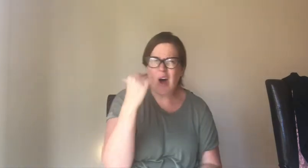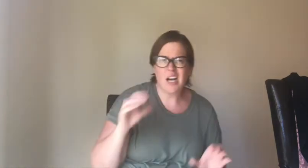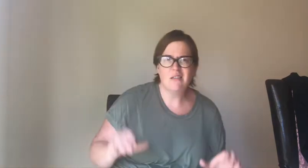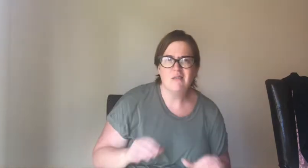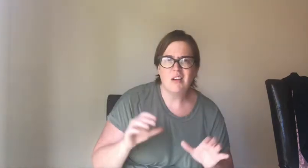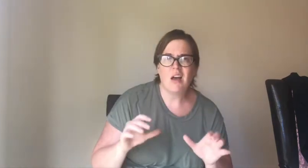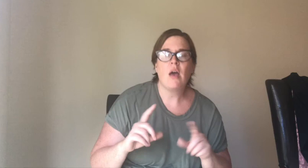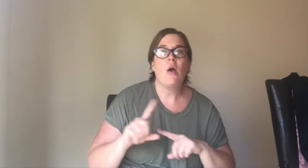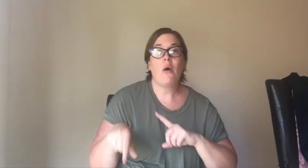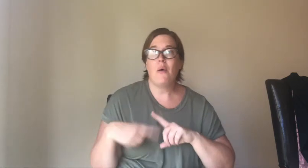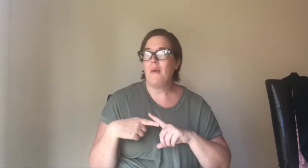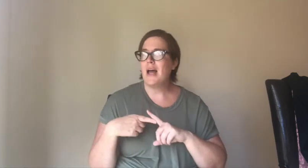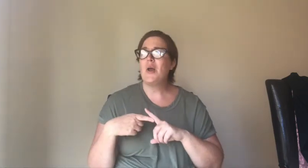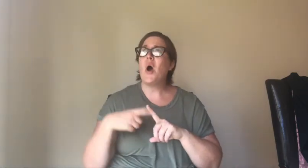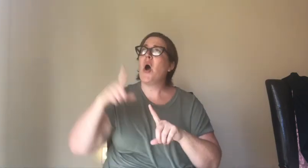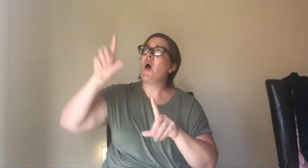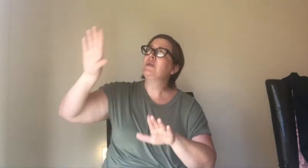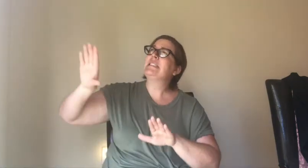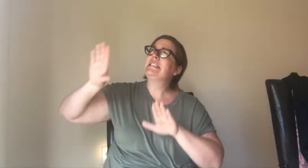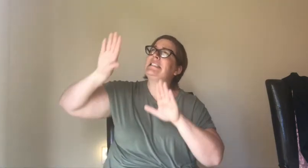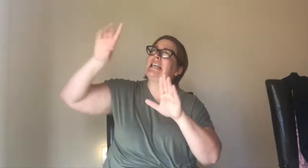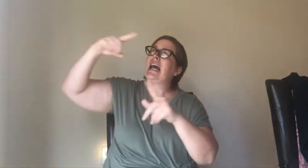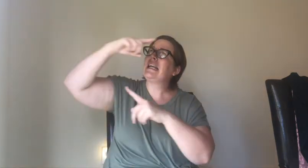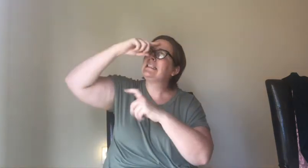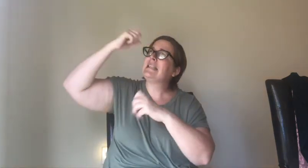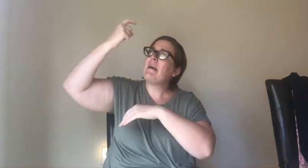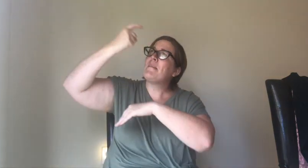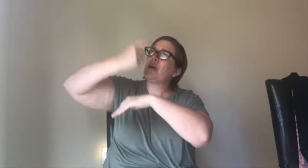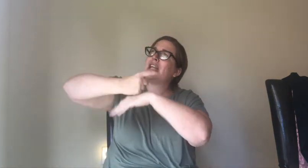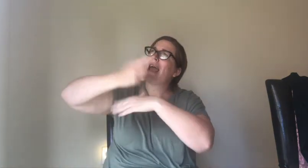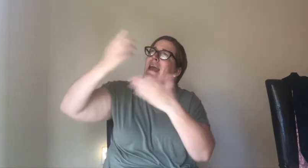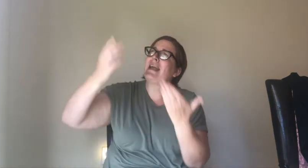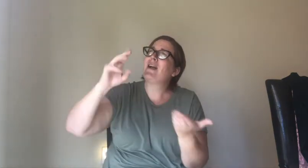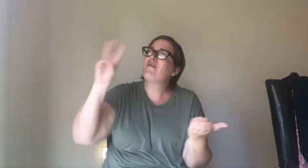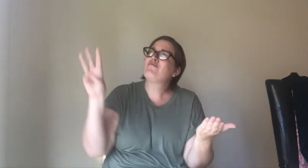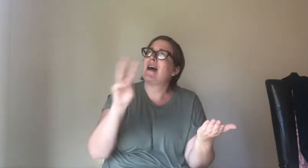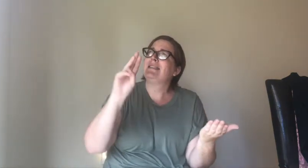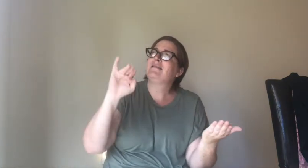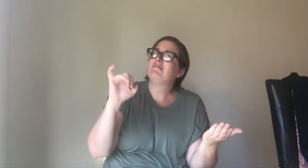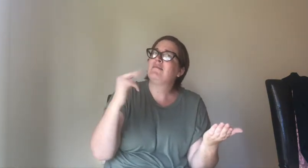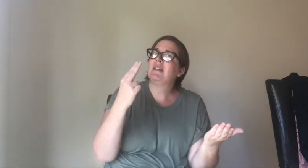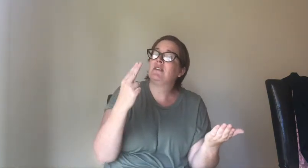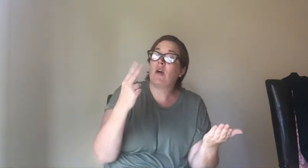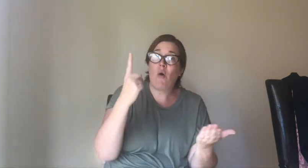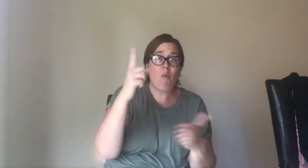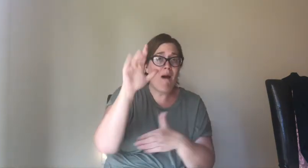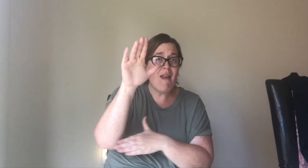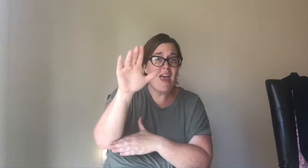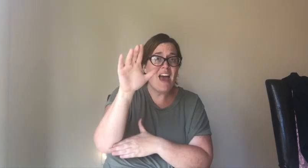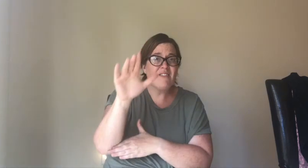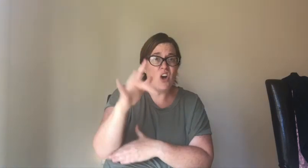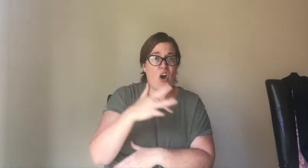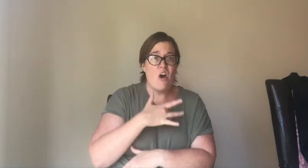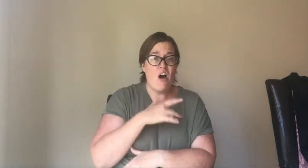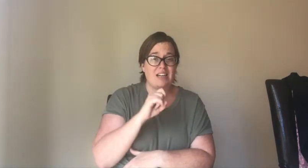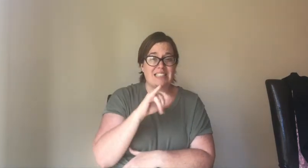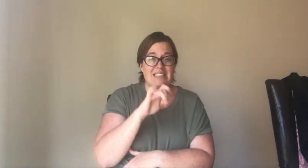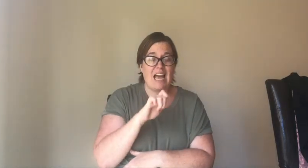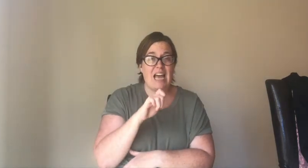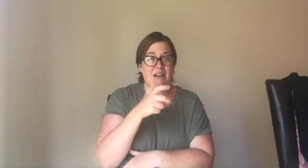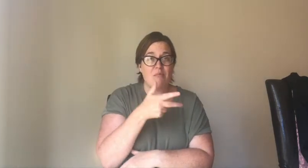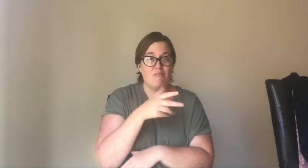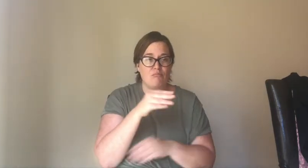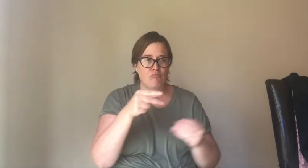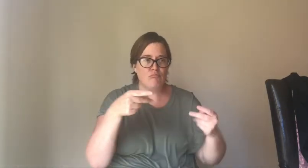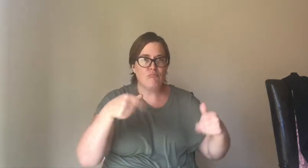say, yeah, it is. You're right. It's weird. When we take our hard-earned vacation money and our hard-earned